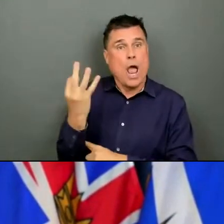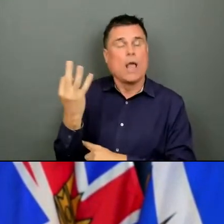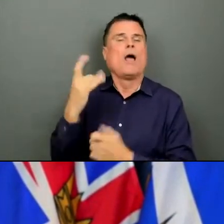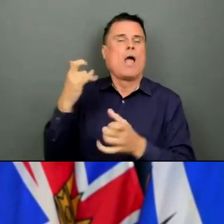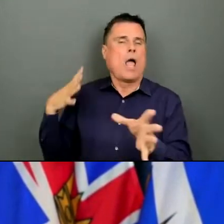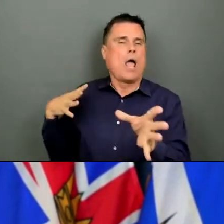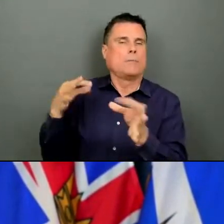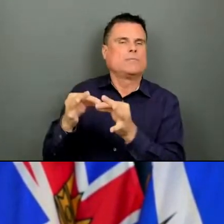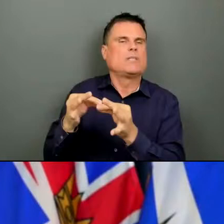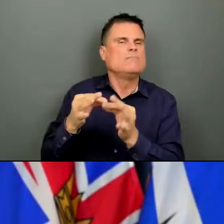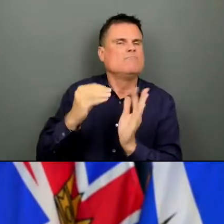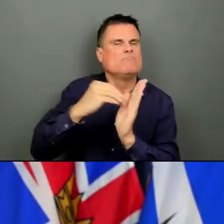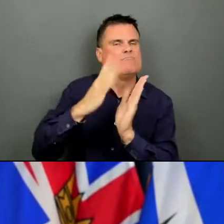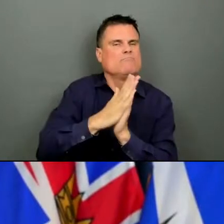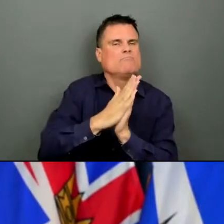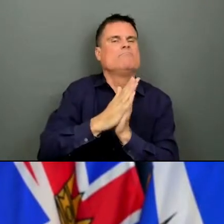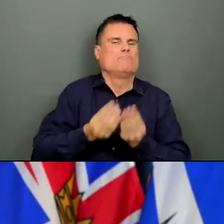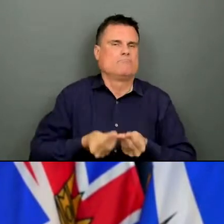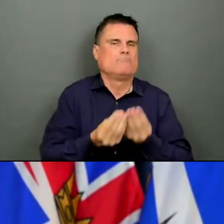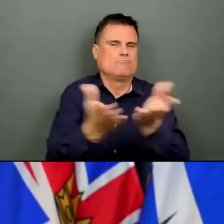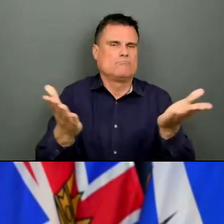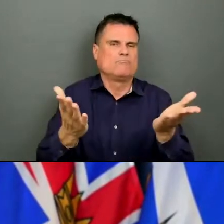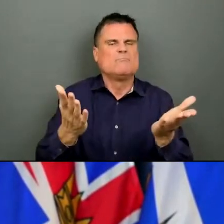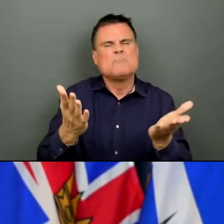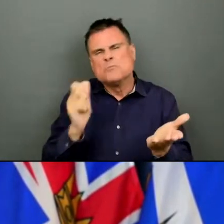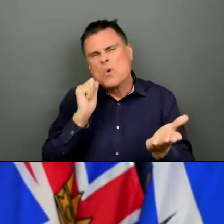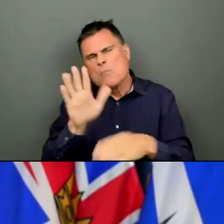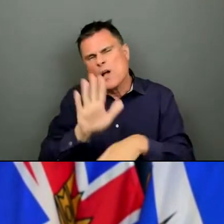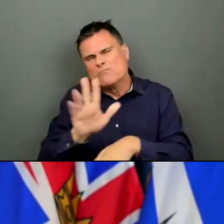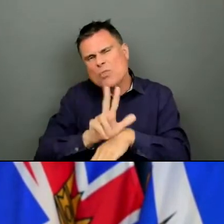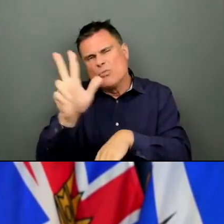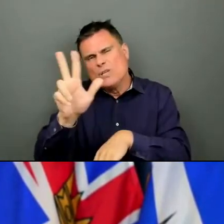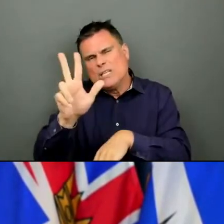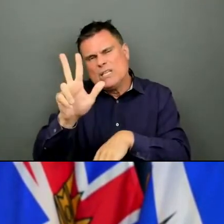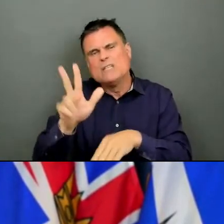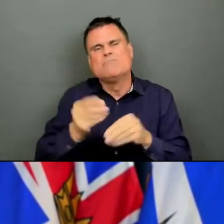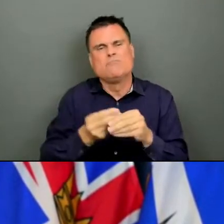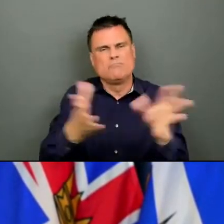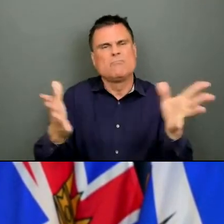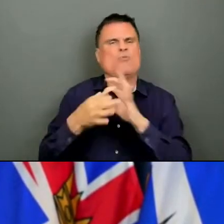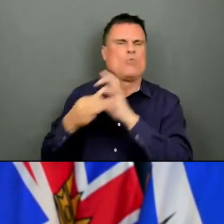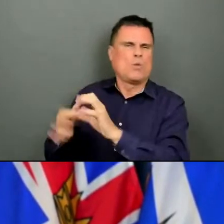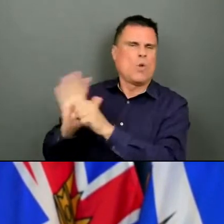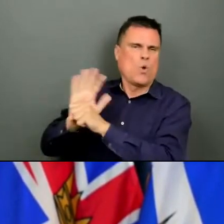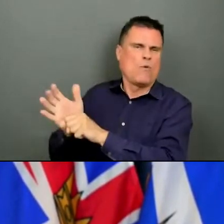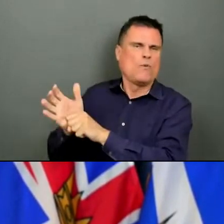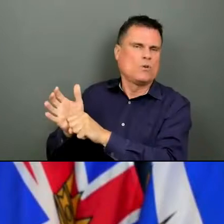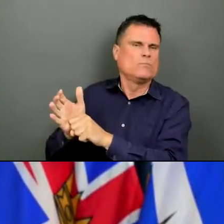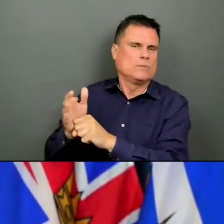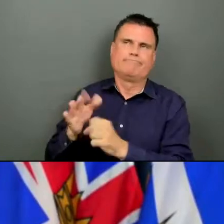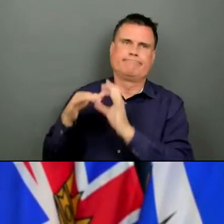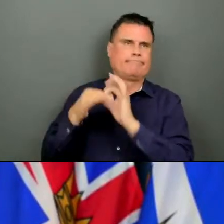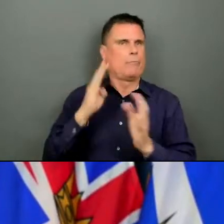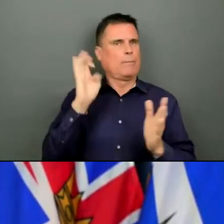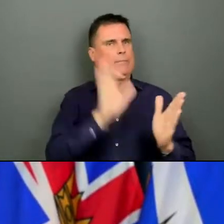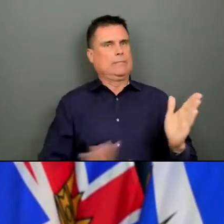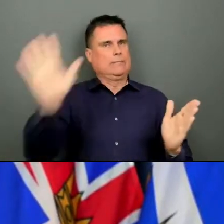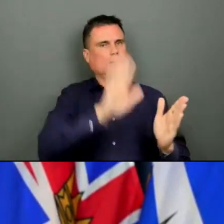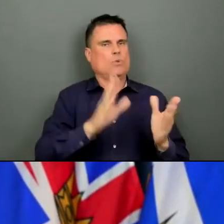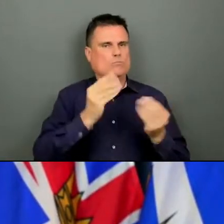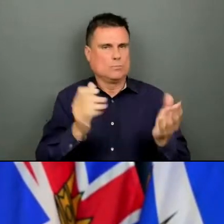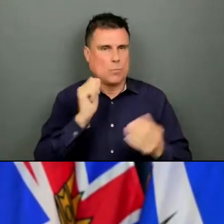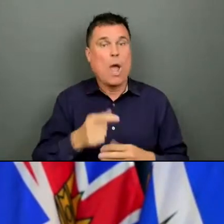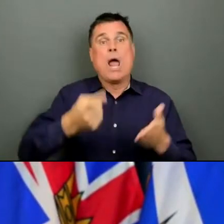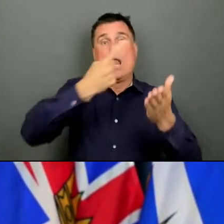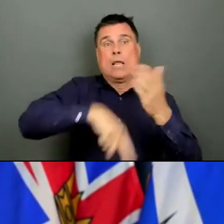around 3 o'clock of relevant information about the COVID-19 pandemic in British Columbia. On Monday, we'll